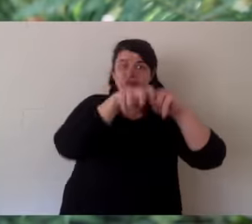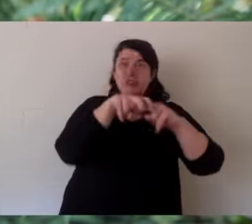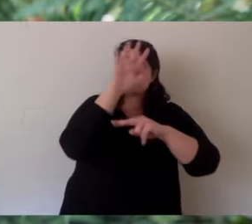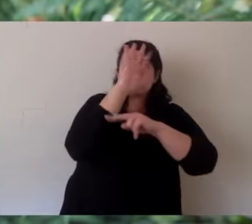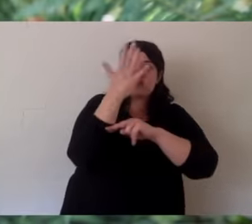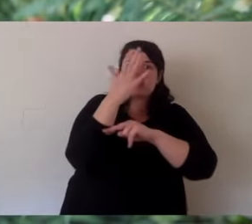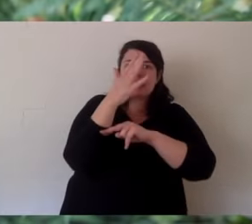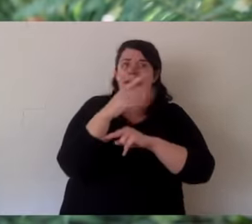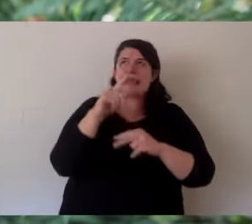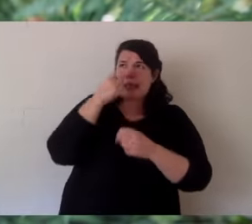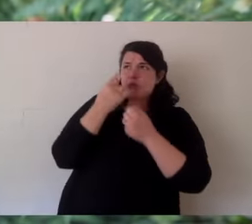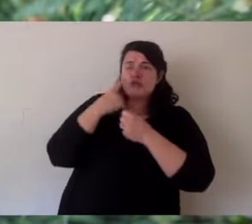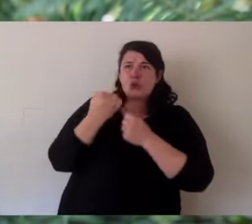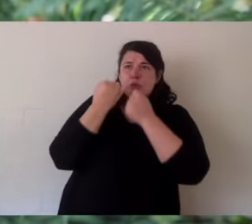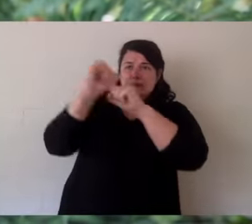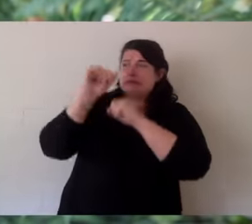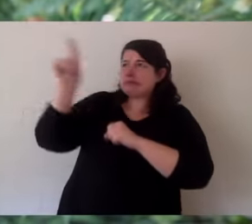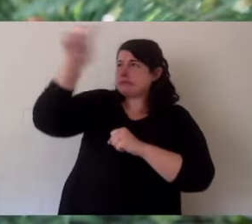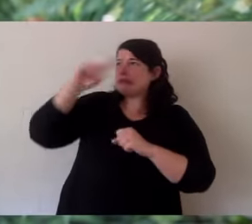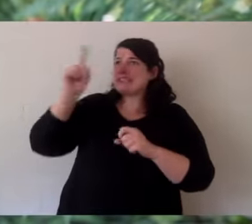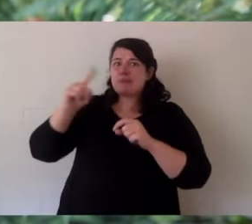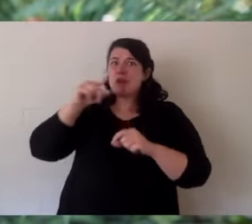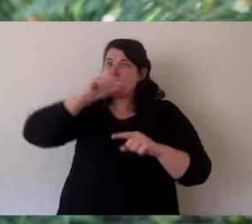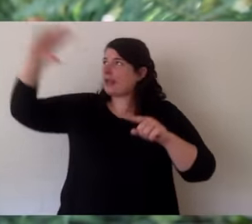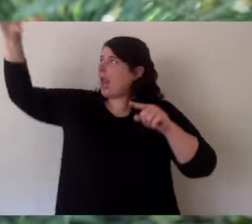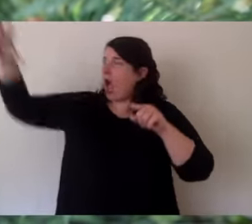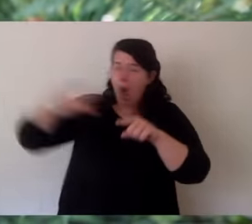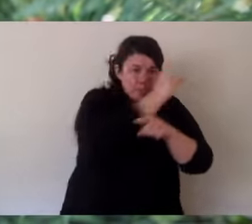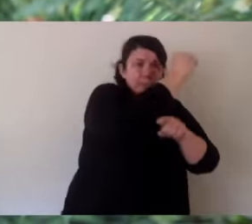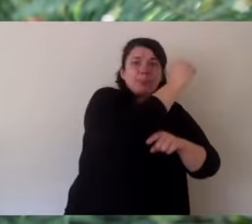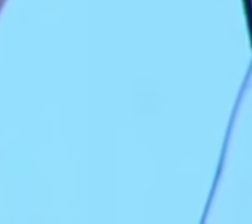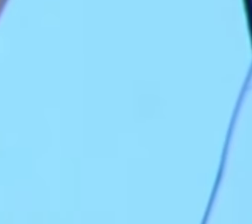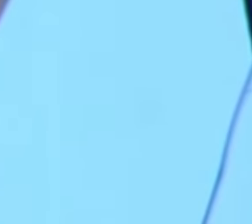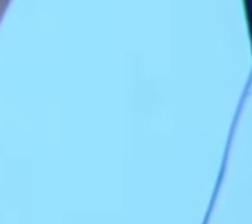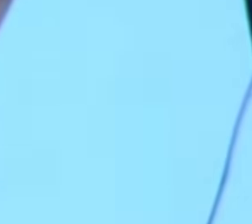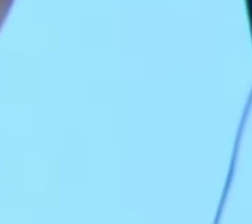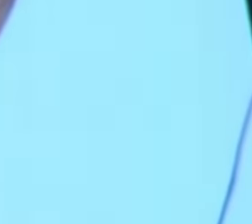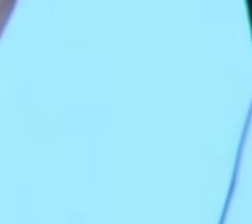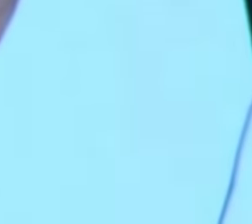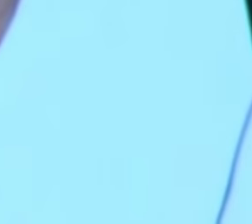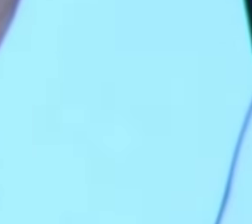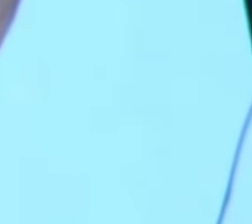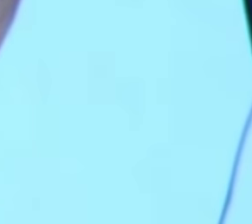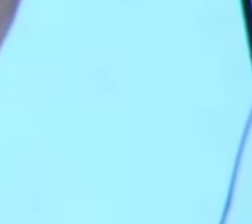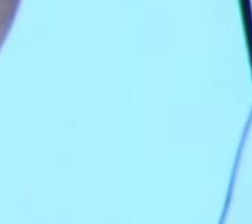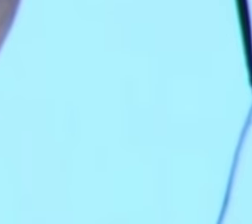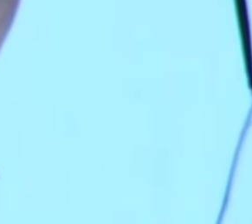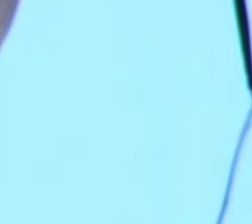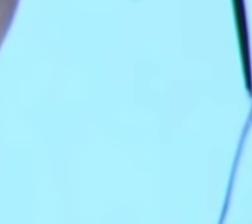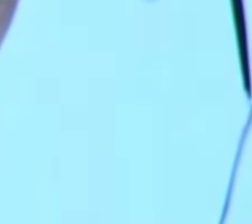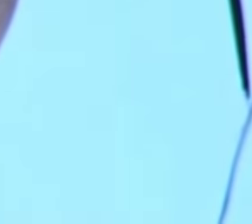is their most vulnerable, because things like peregrine falcons can come and swoop down on a lorikeet, that camouflage